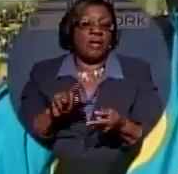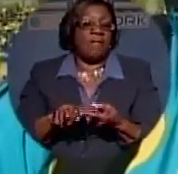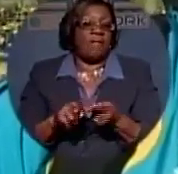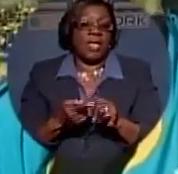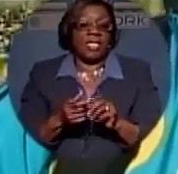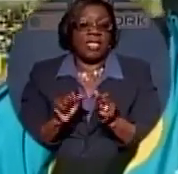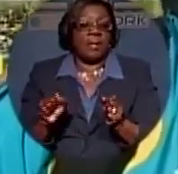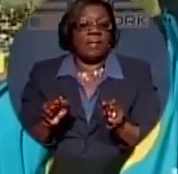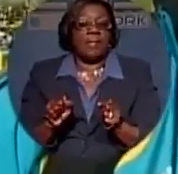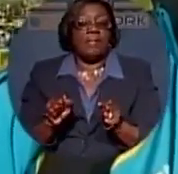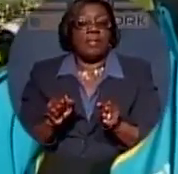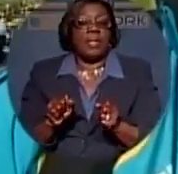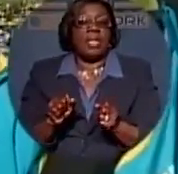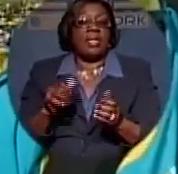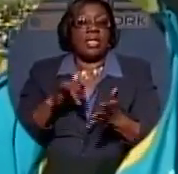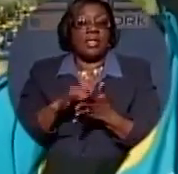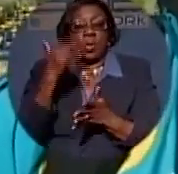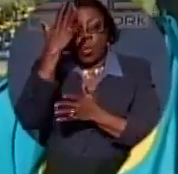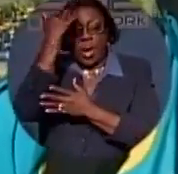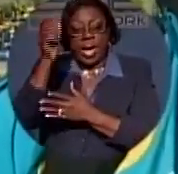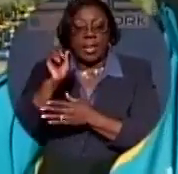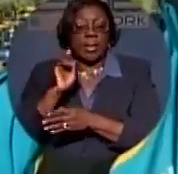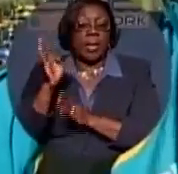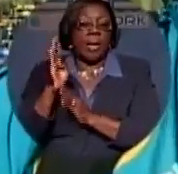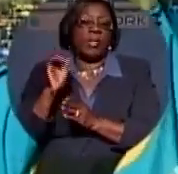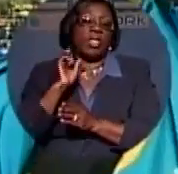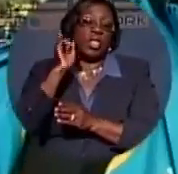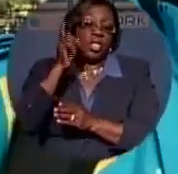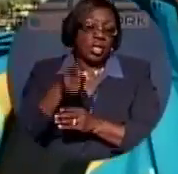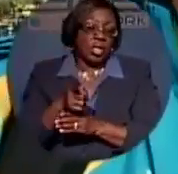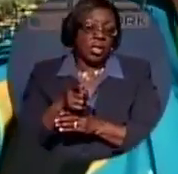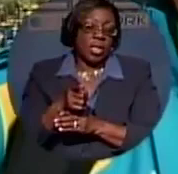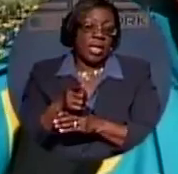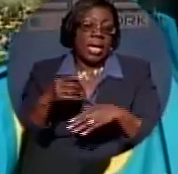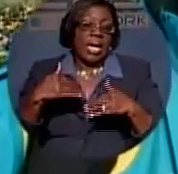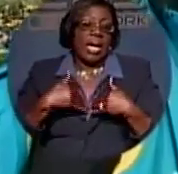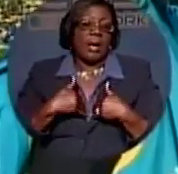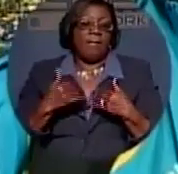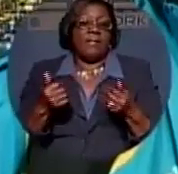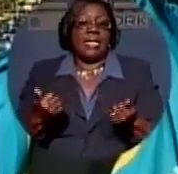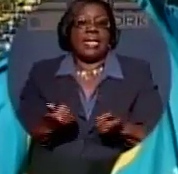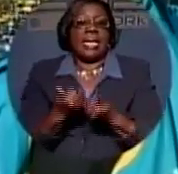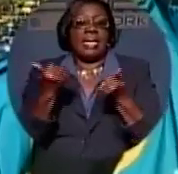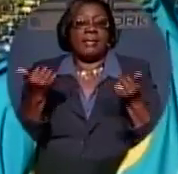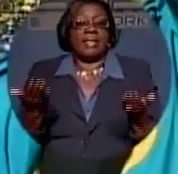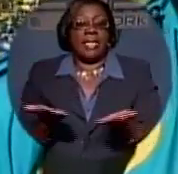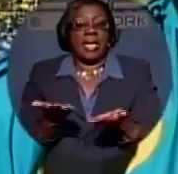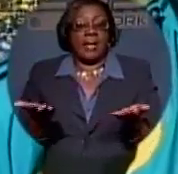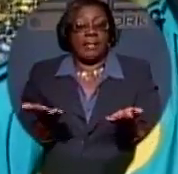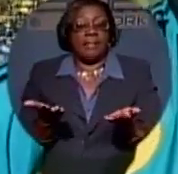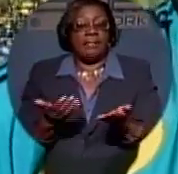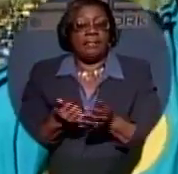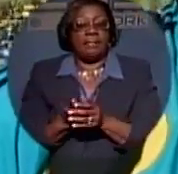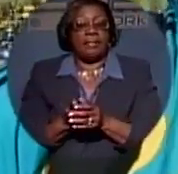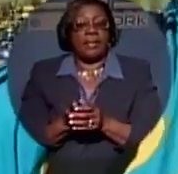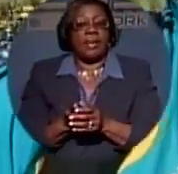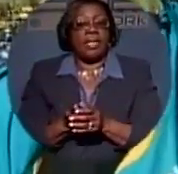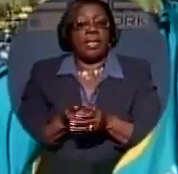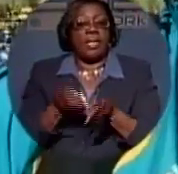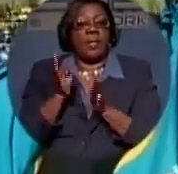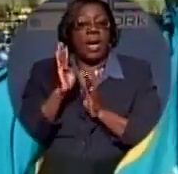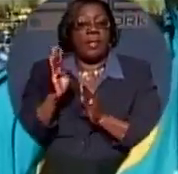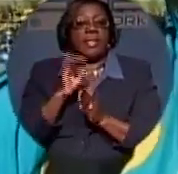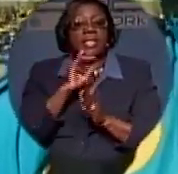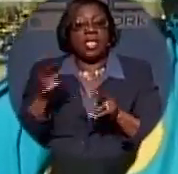that why the Bahamas should host the games. And also what was happening here, I think, contributed to the fact that the Bahamas is